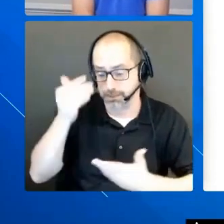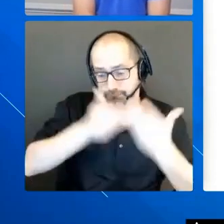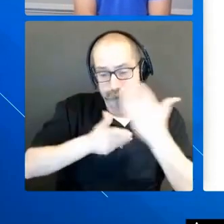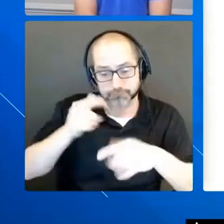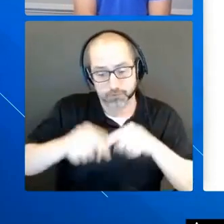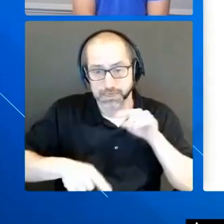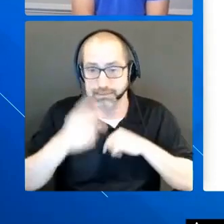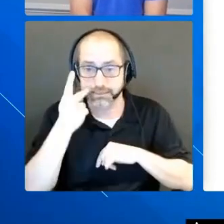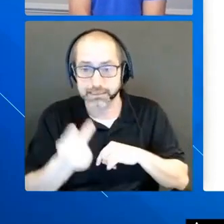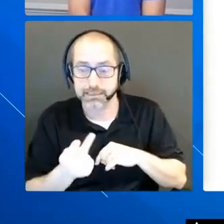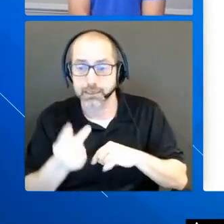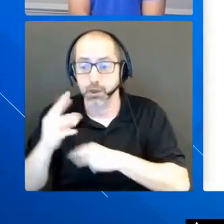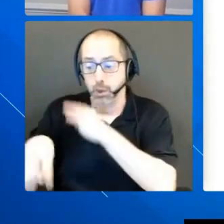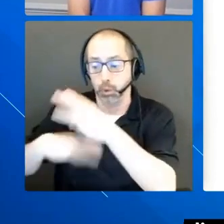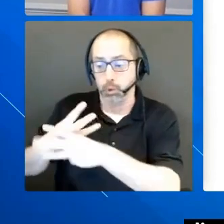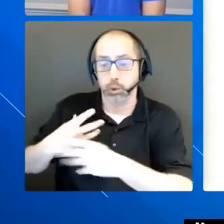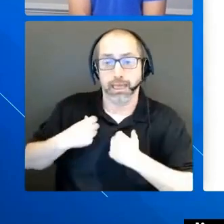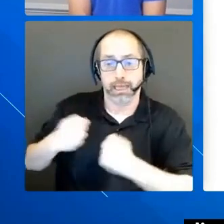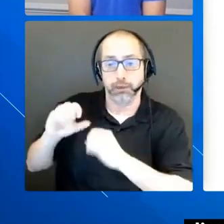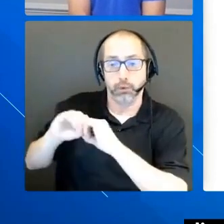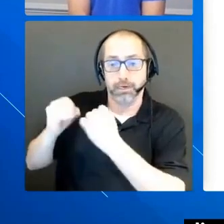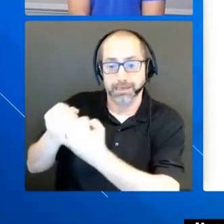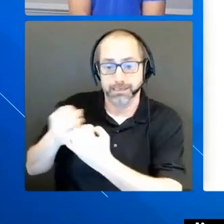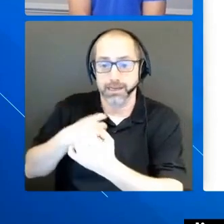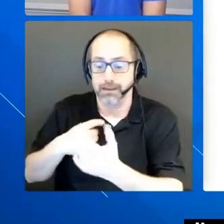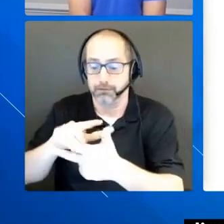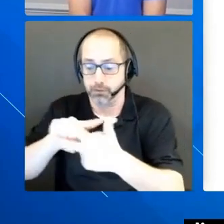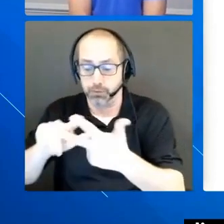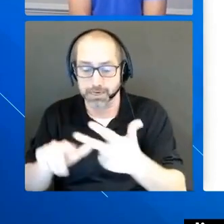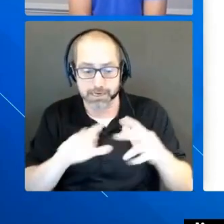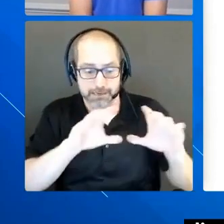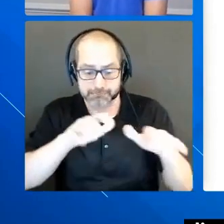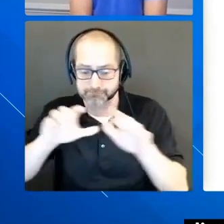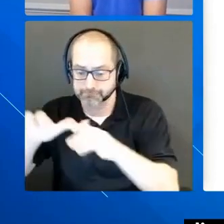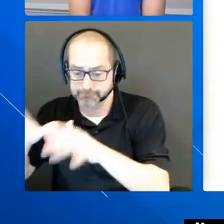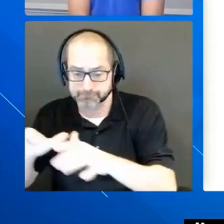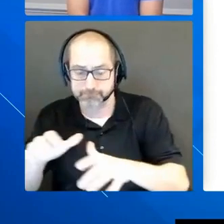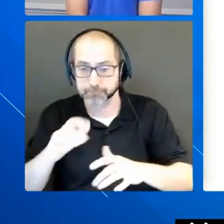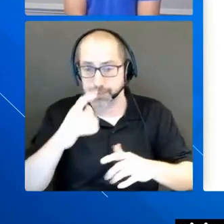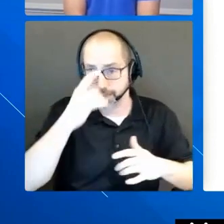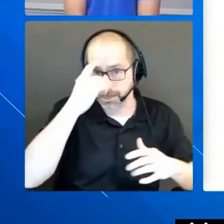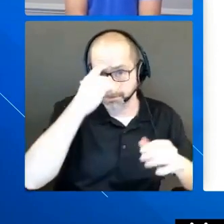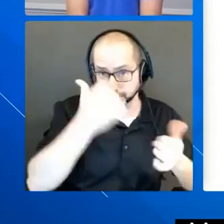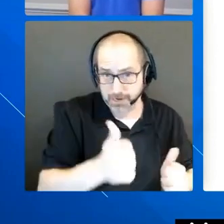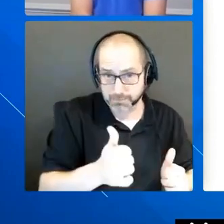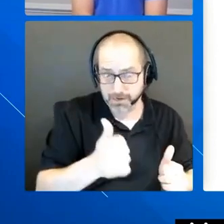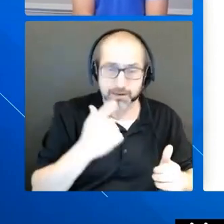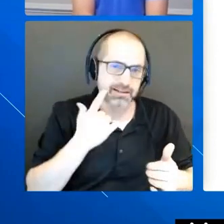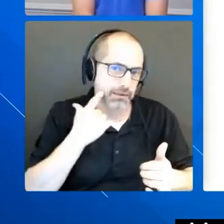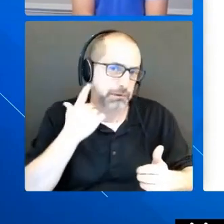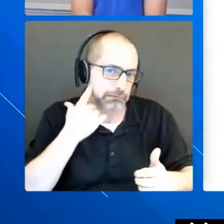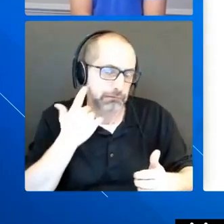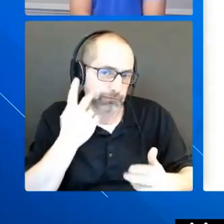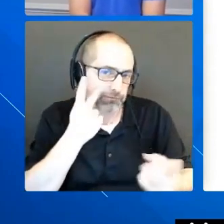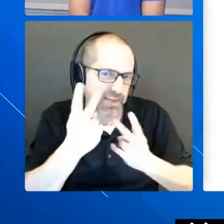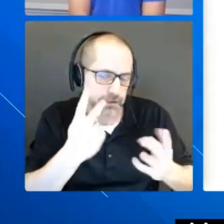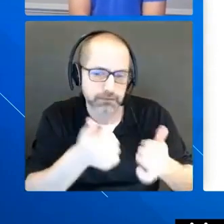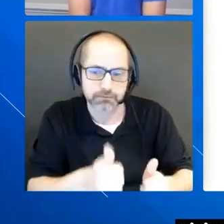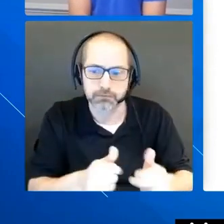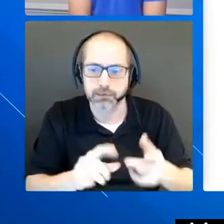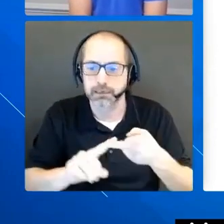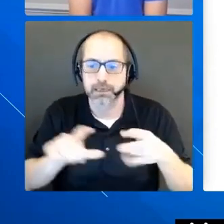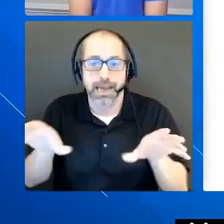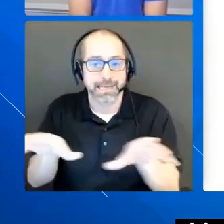World Health Organization, the 3 dimensions of disability are impairment, such as loss of vision, activity limitations, such as